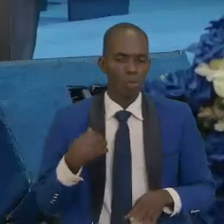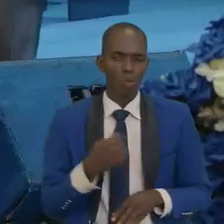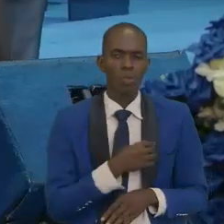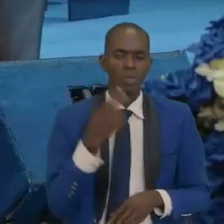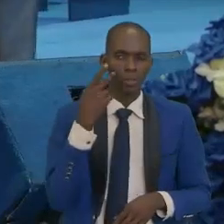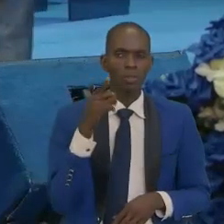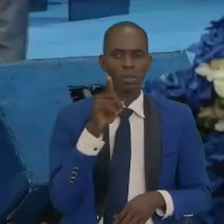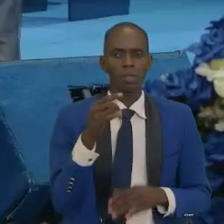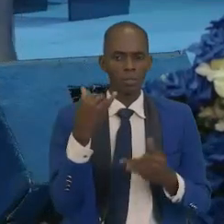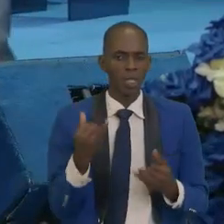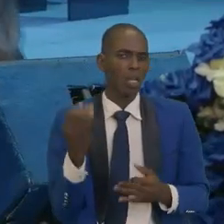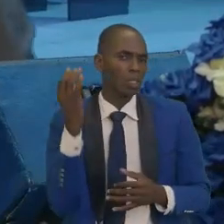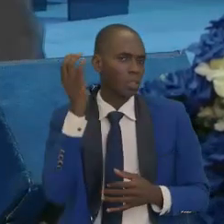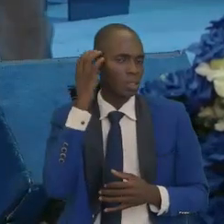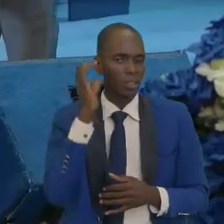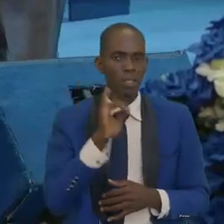hearing.